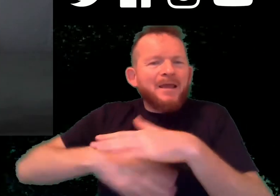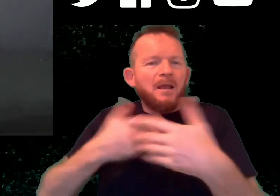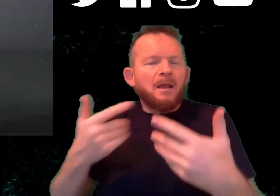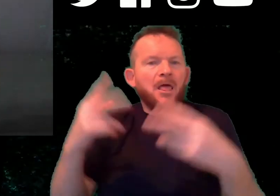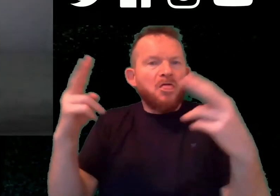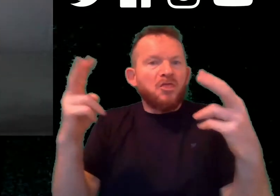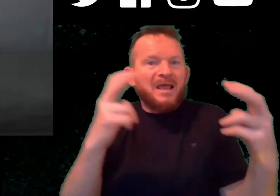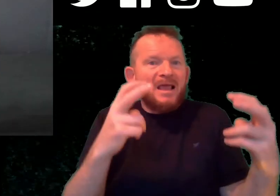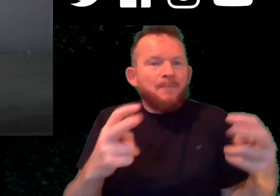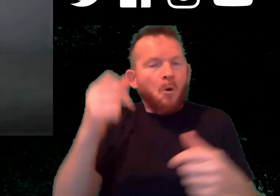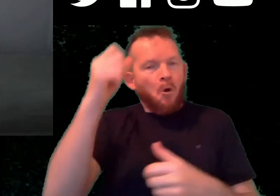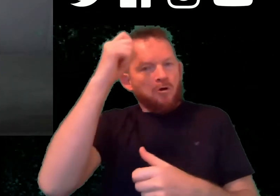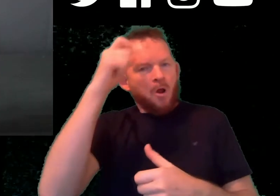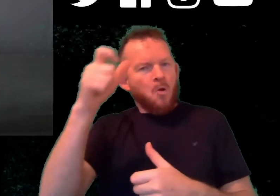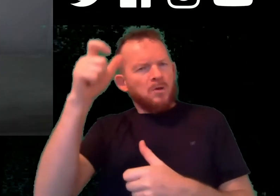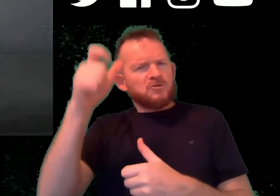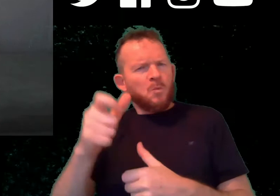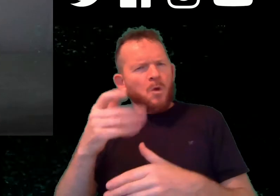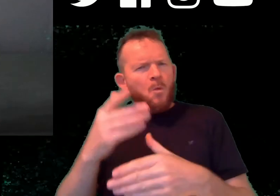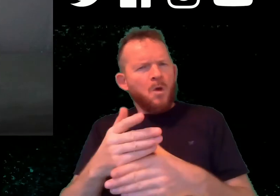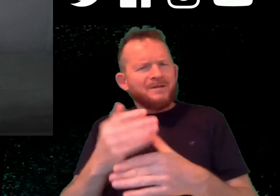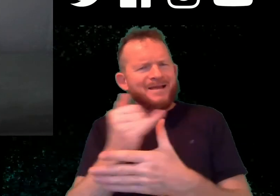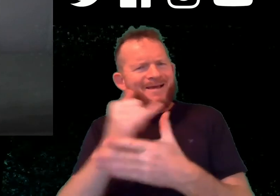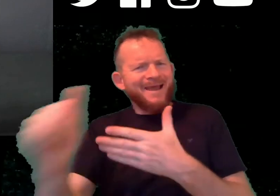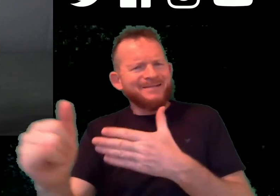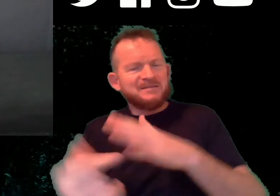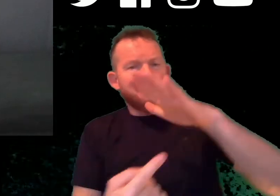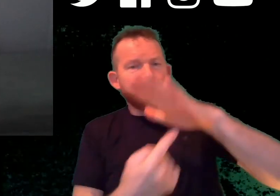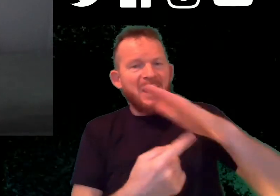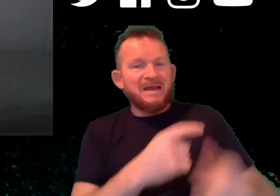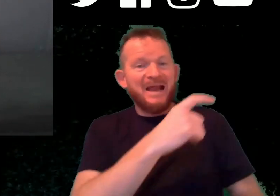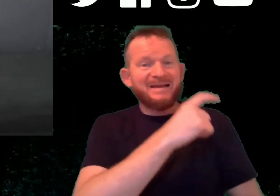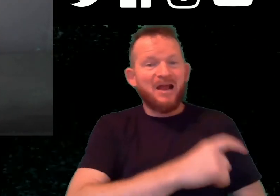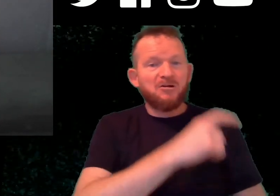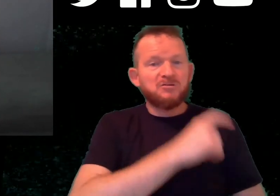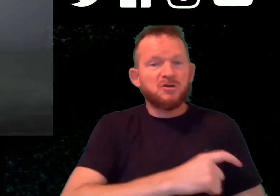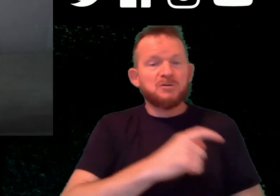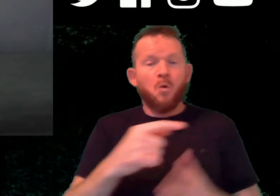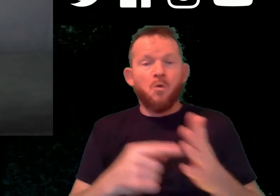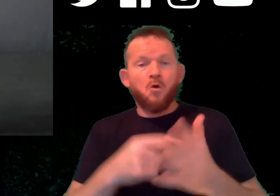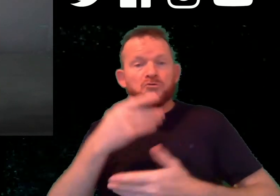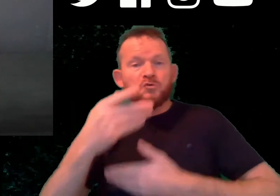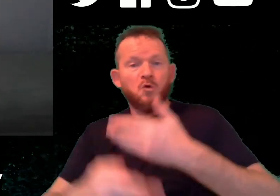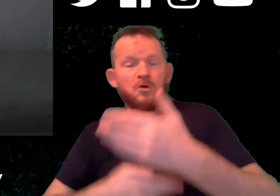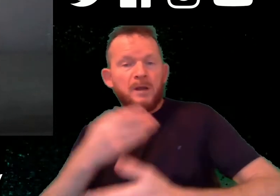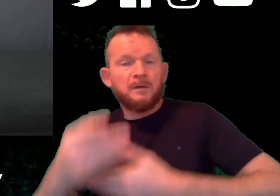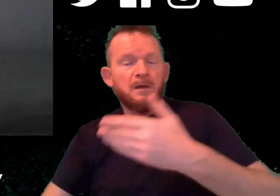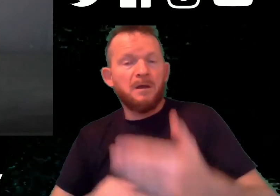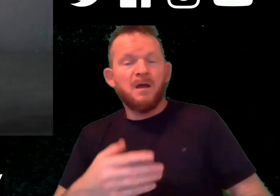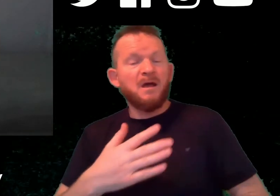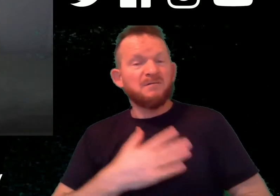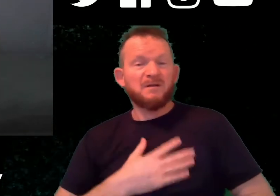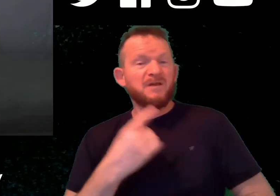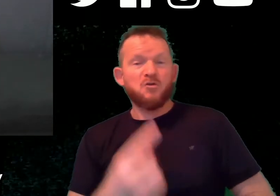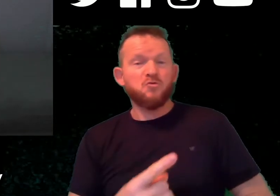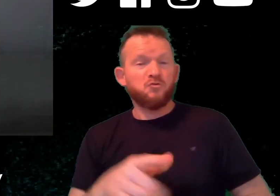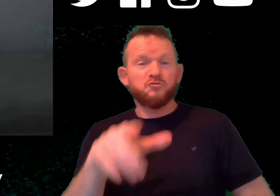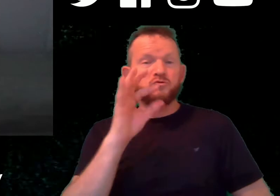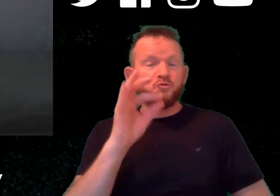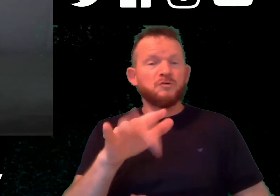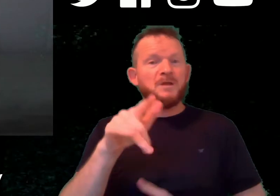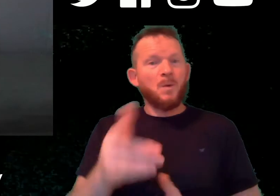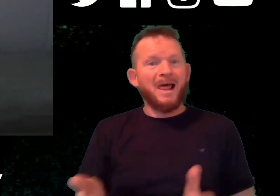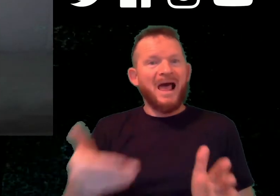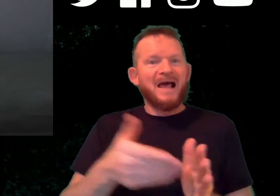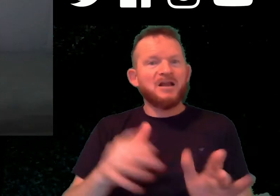underlying theme, or just a knowing that something is working against your main characters or storyline. Whatever you go with, it'll add that drama